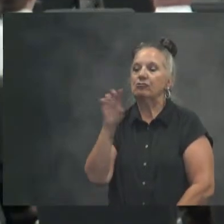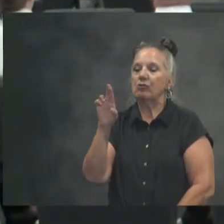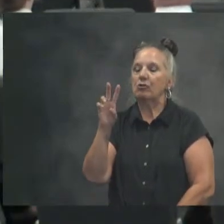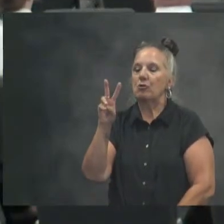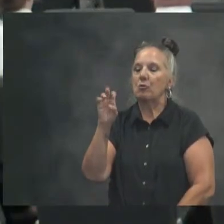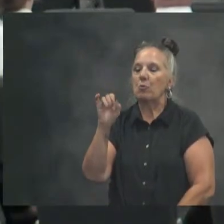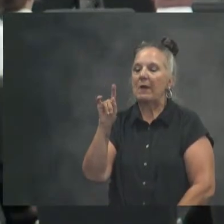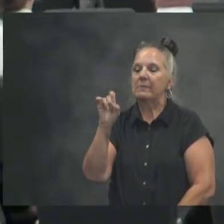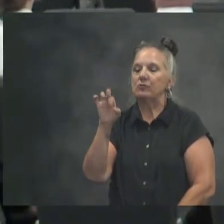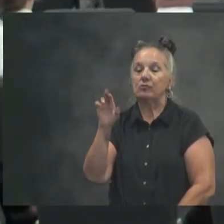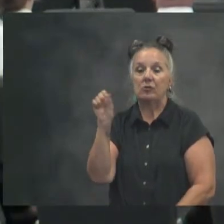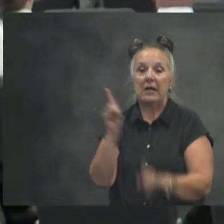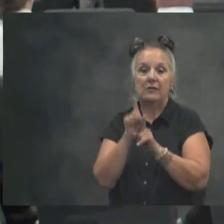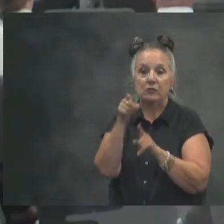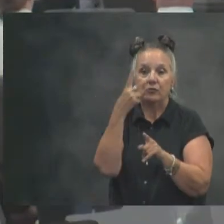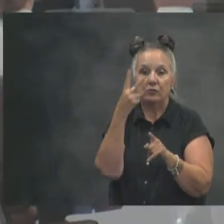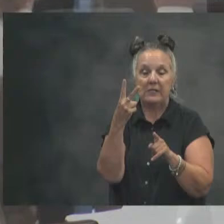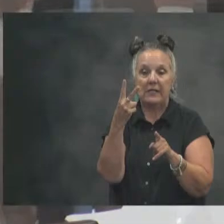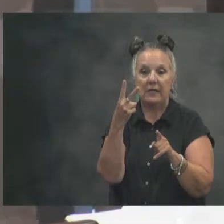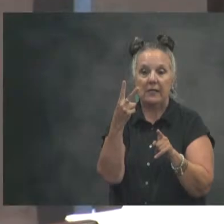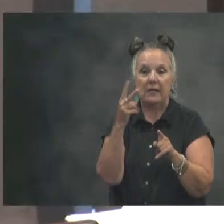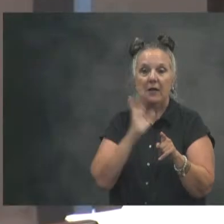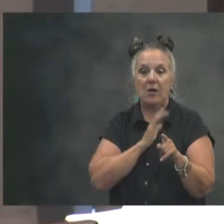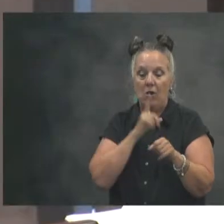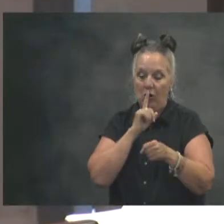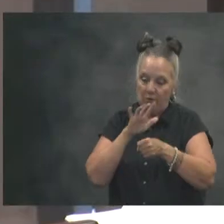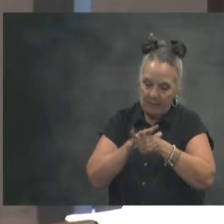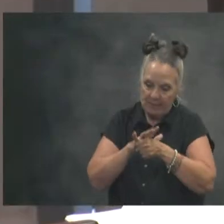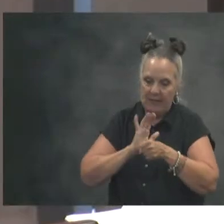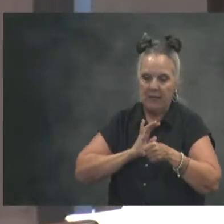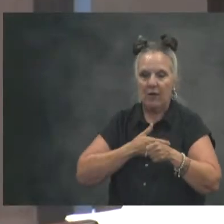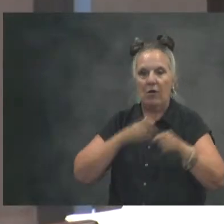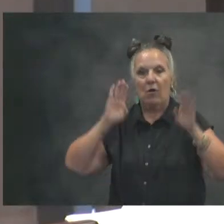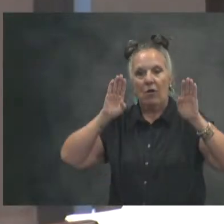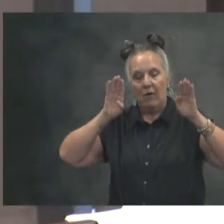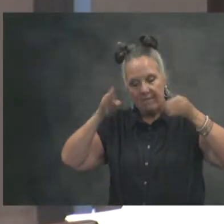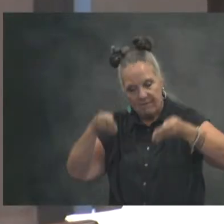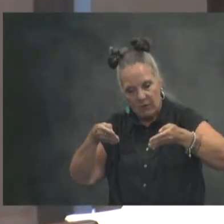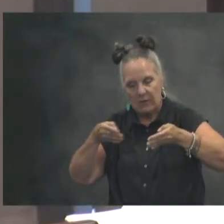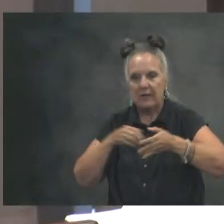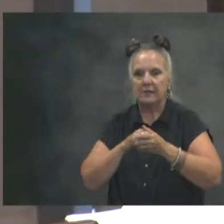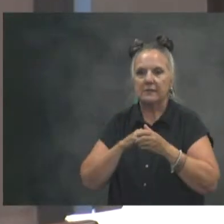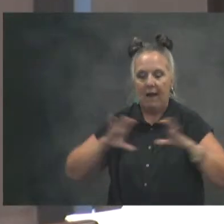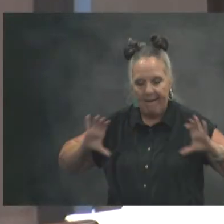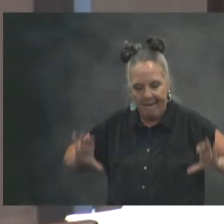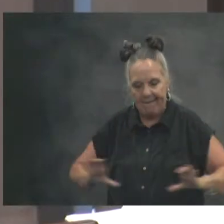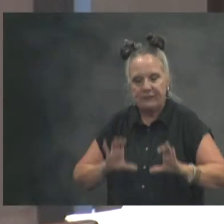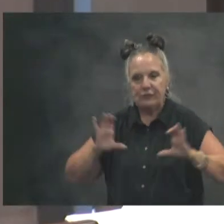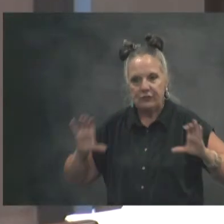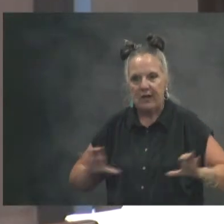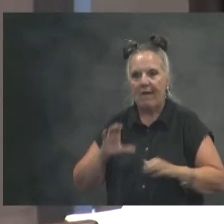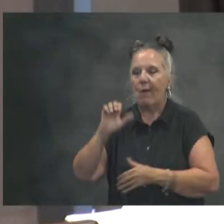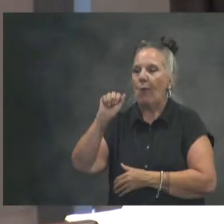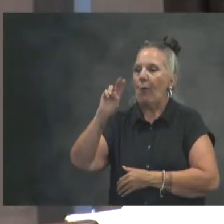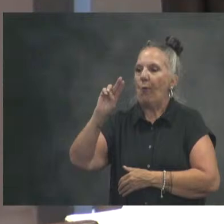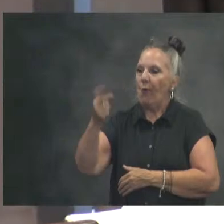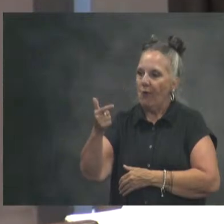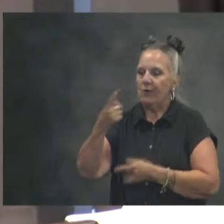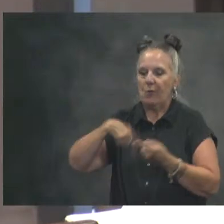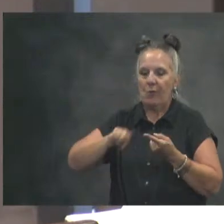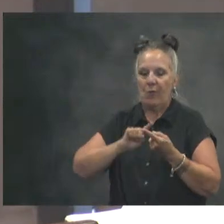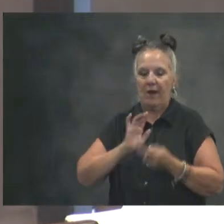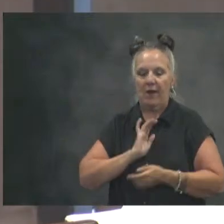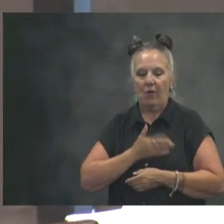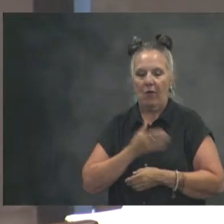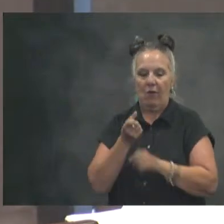your journey, our commitment, our focus, once the board takes action, will be in August with our